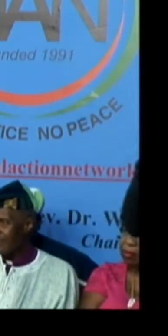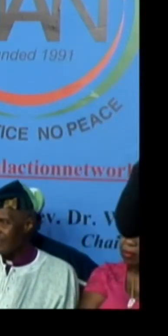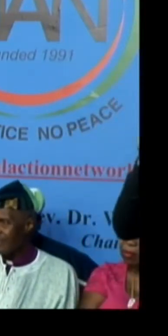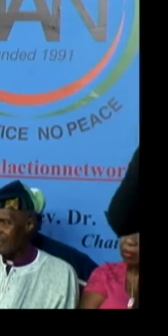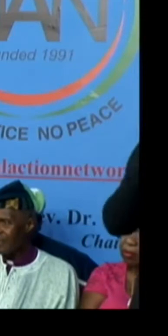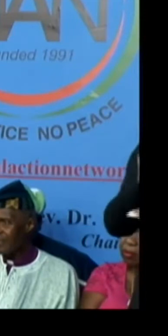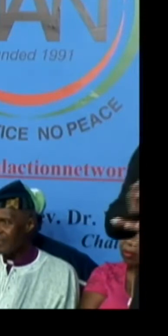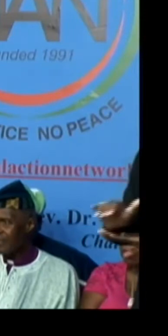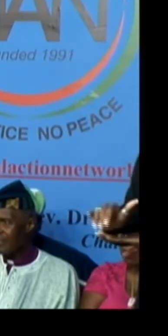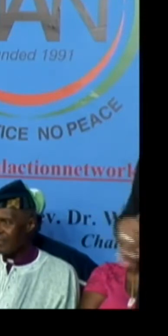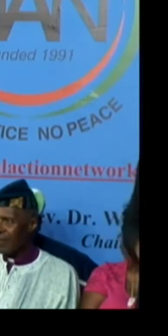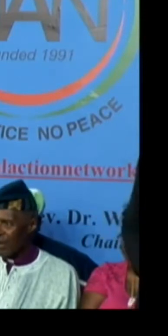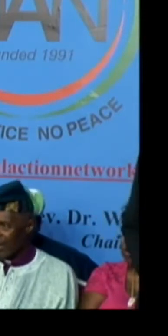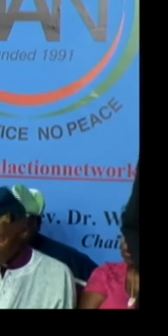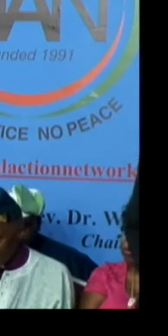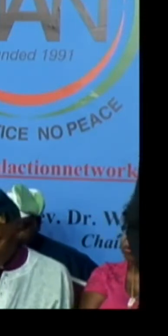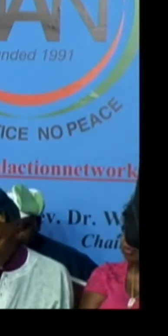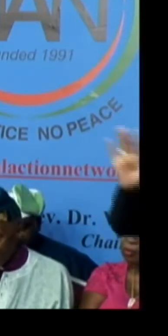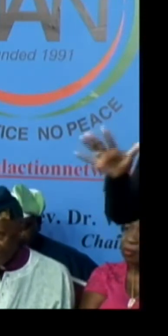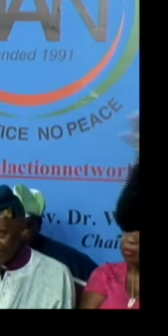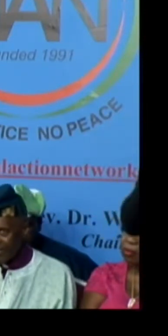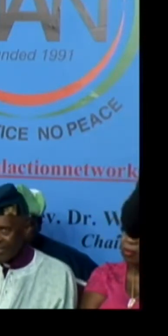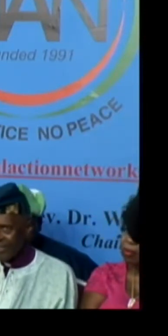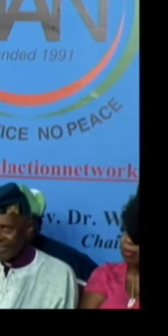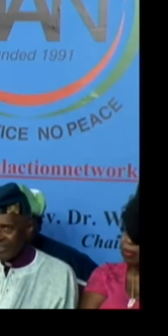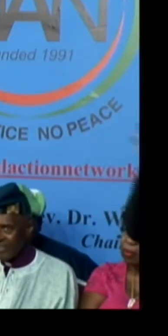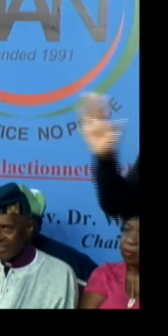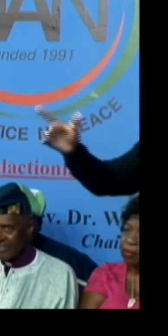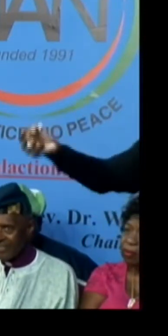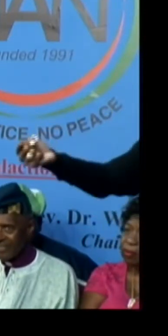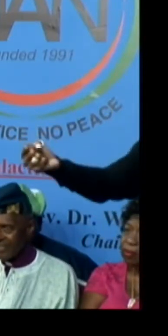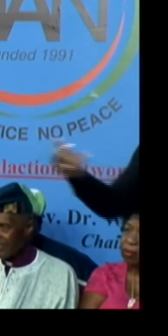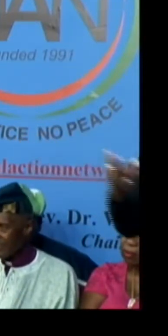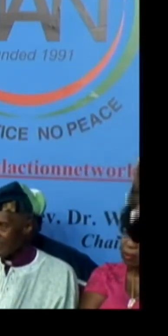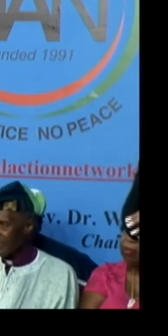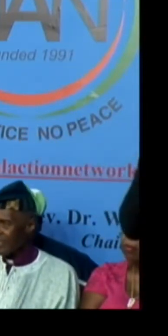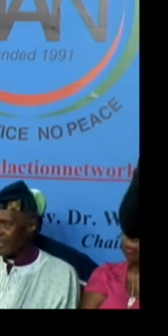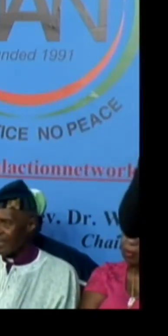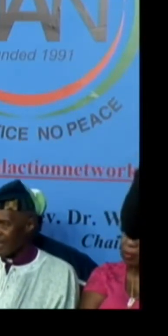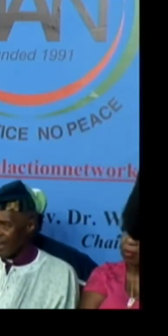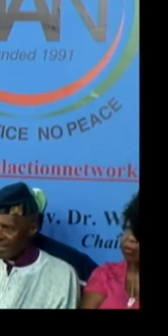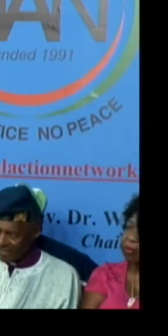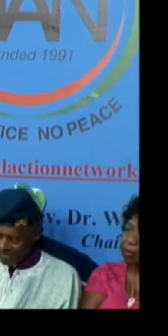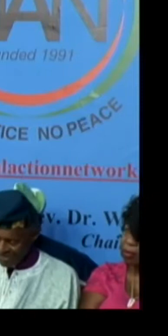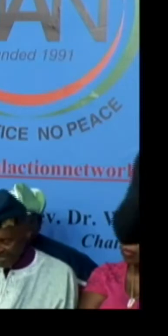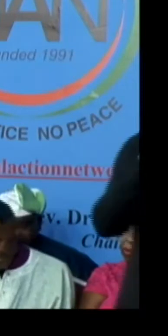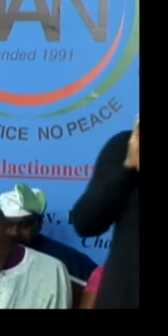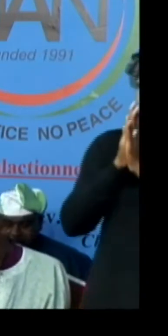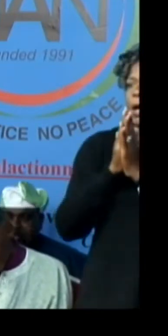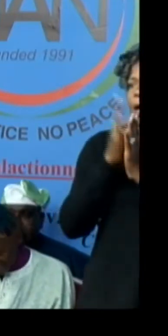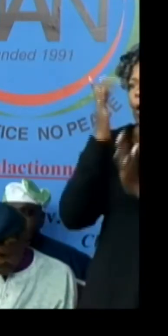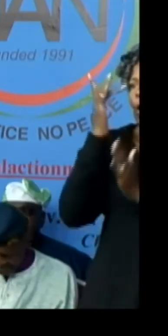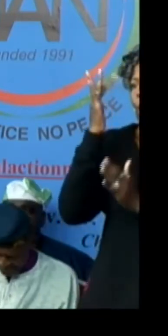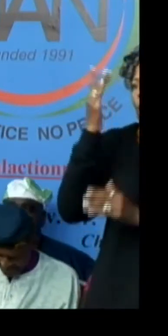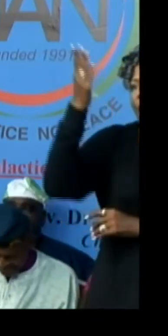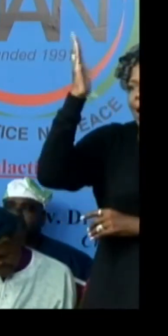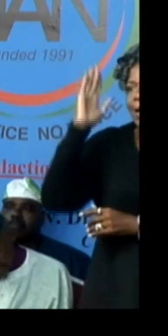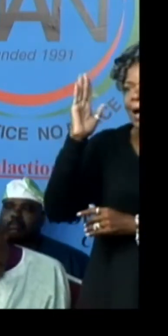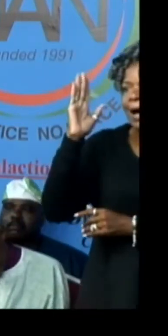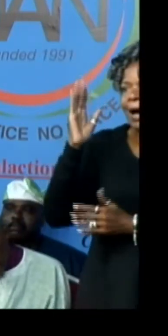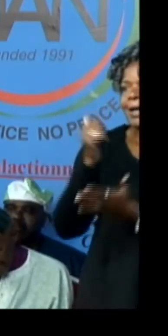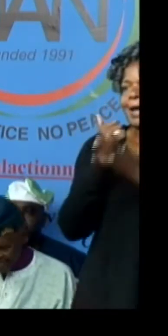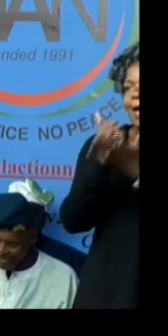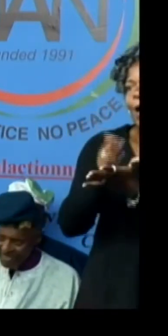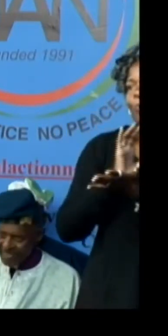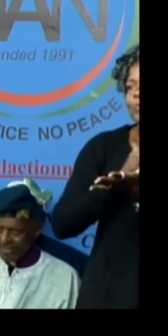your blessings before you eat. Because thank God he put food on the table. I know he's able. Some of